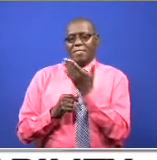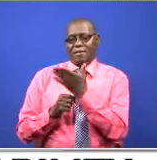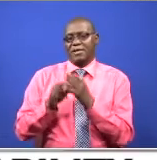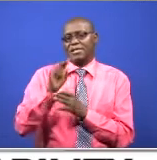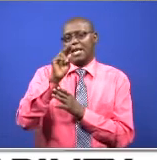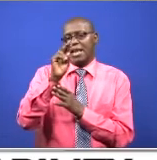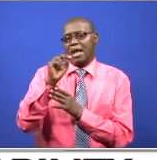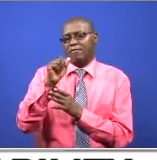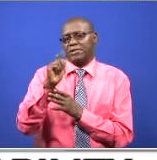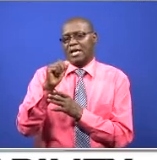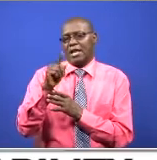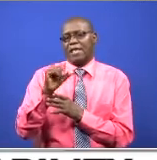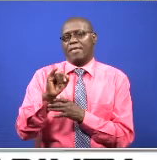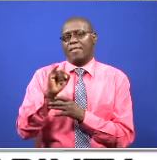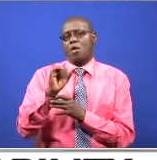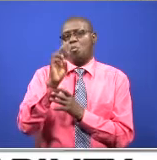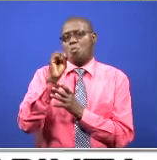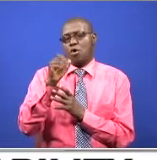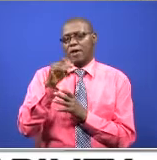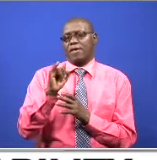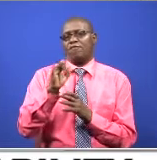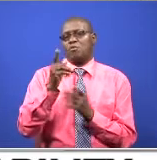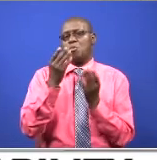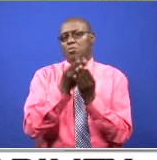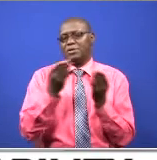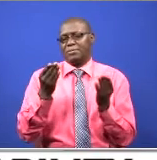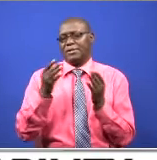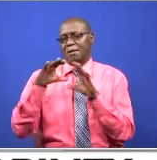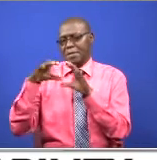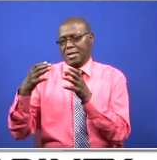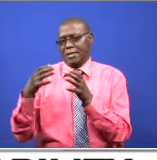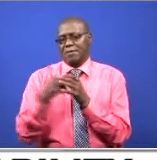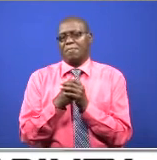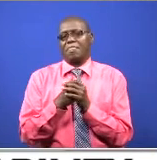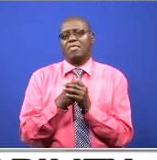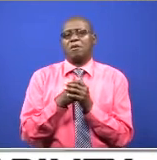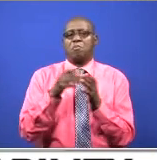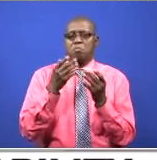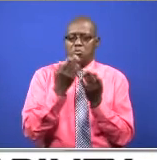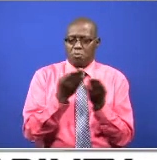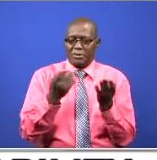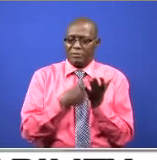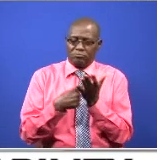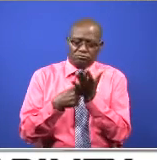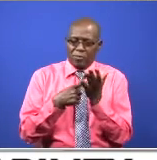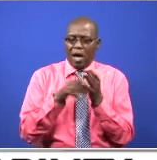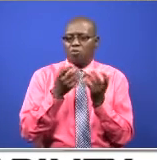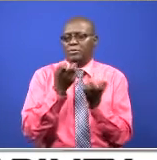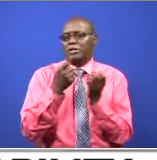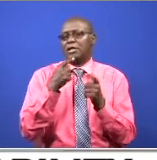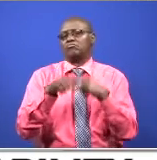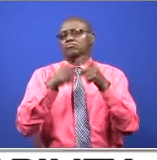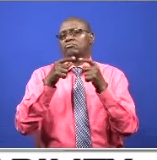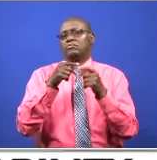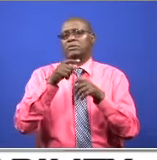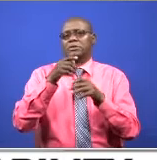Mwangi from Properties Limited, and we've been discussing all about properties and ways that businesses can thrive during difficult times of